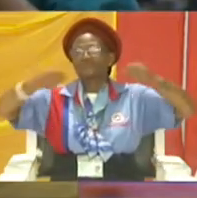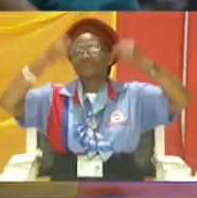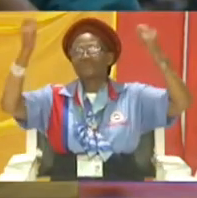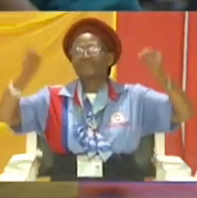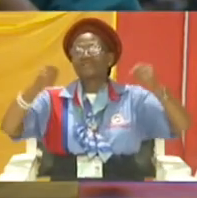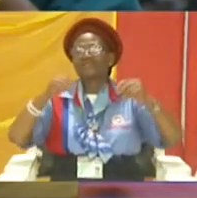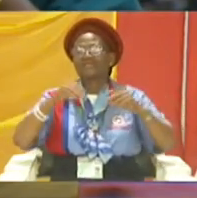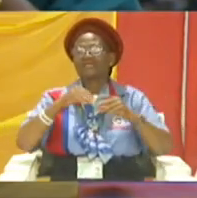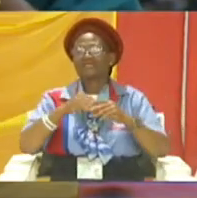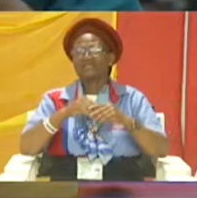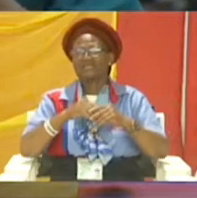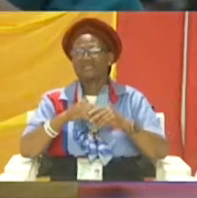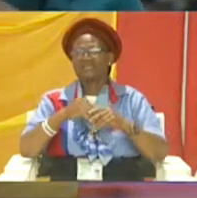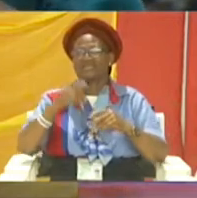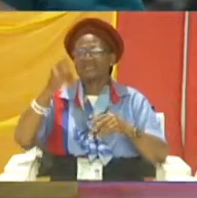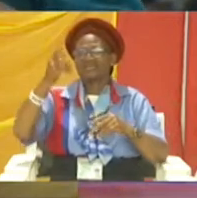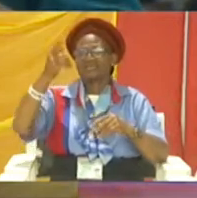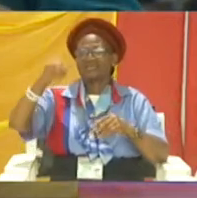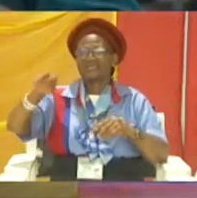jubilee